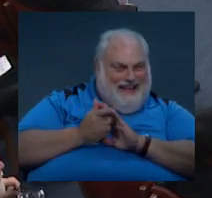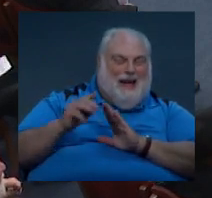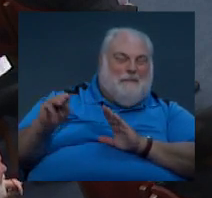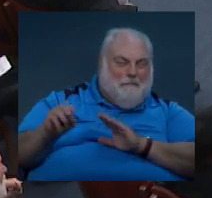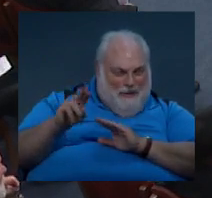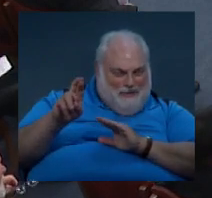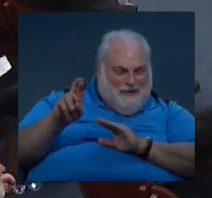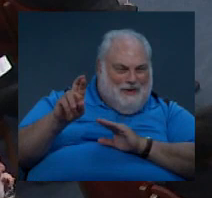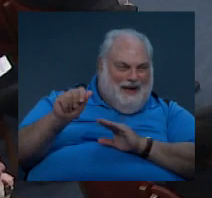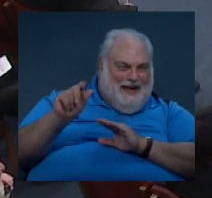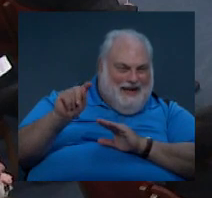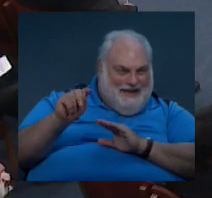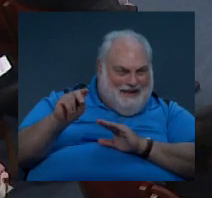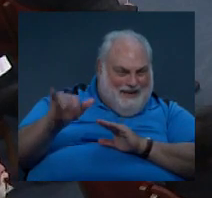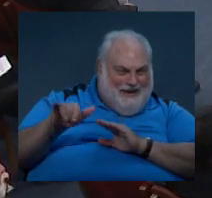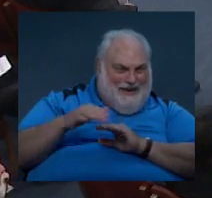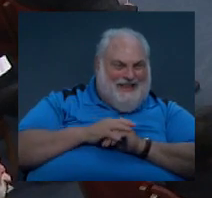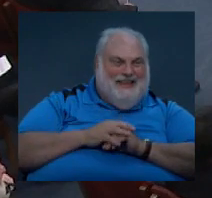Mr. Attorney.